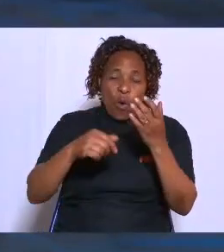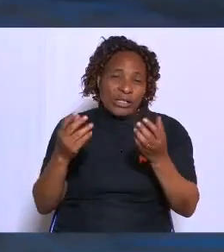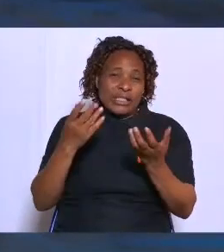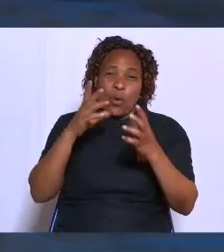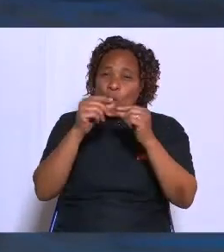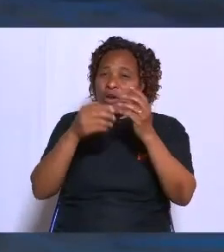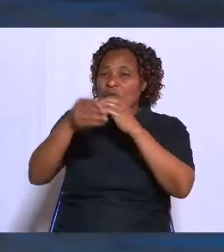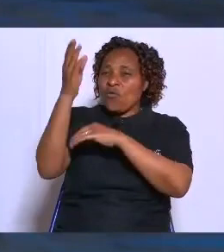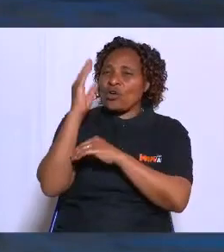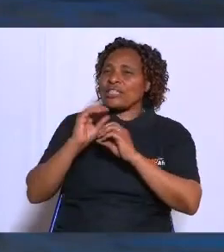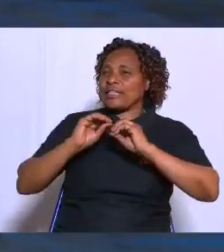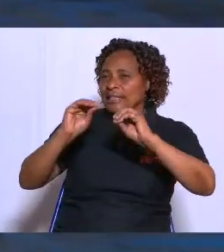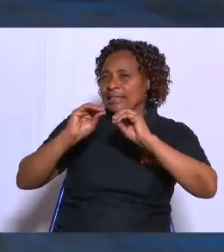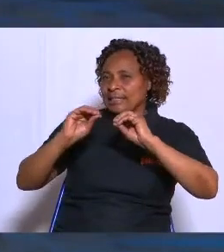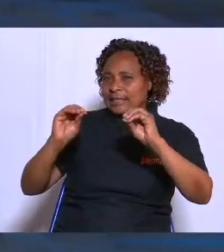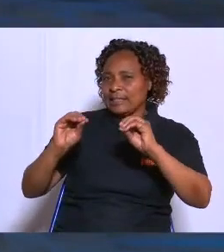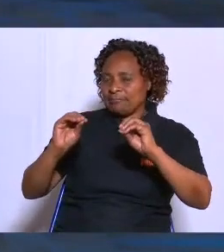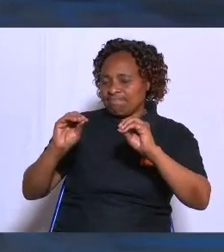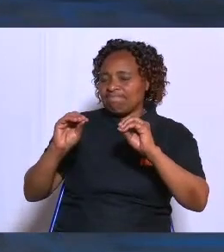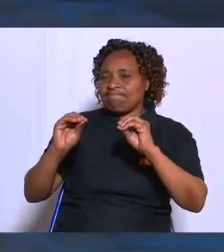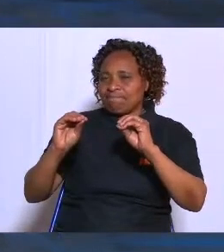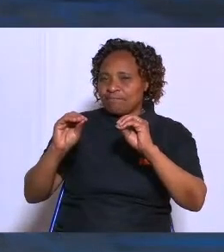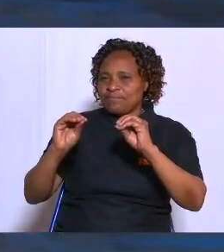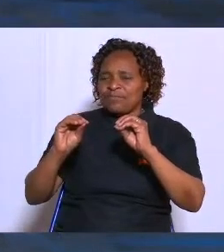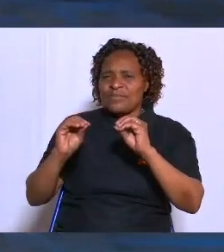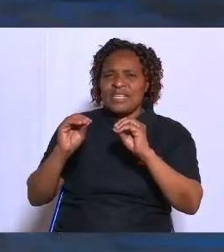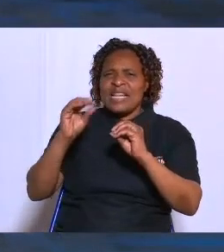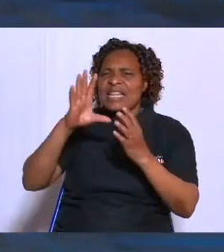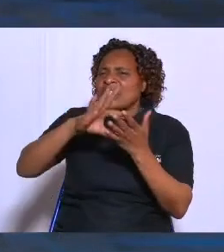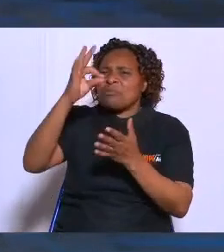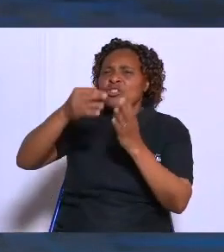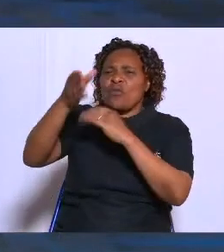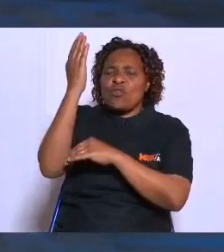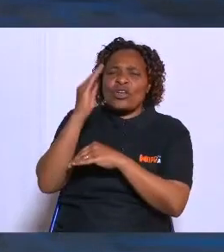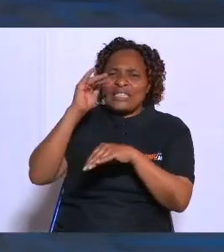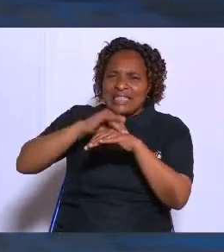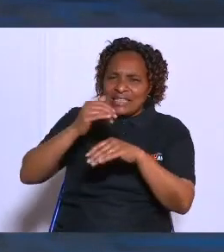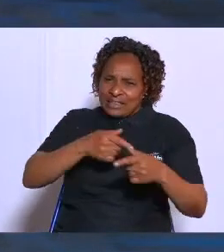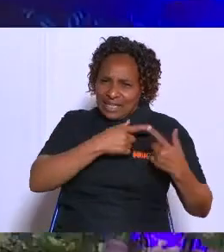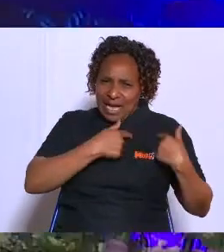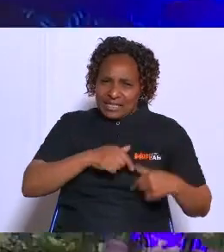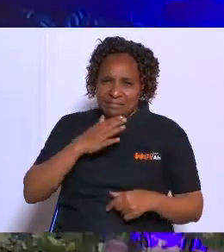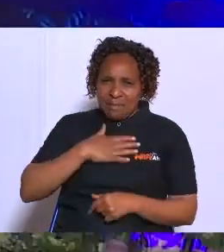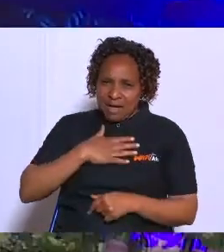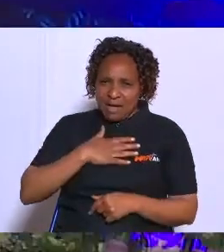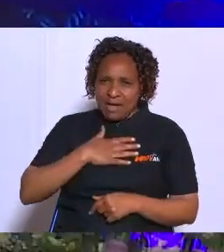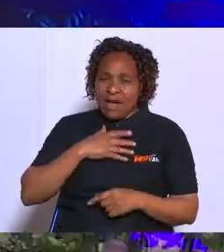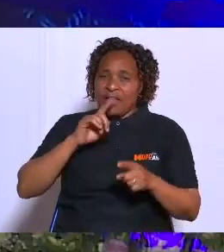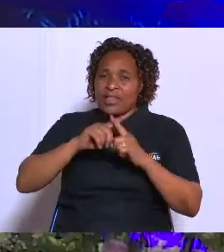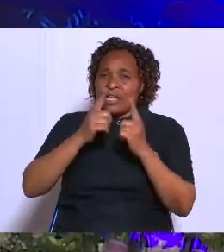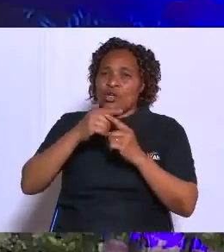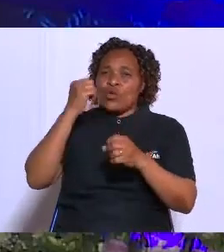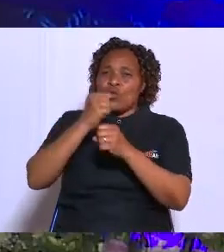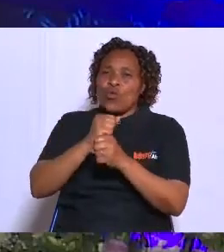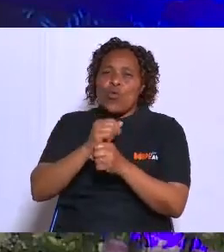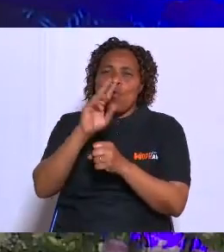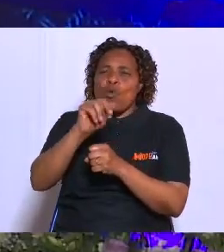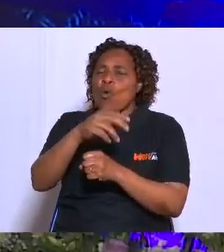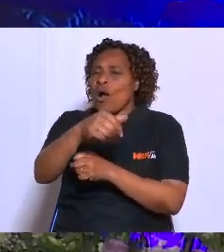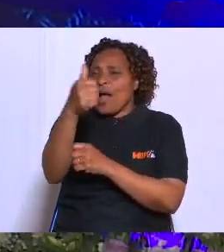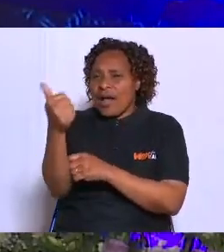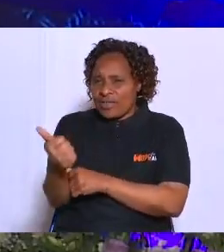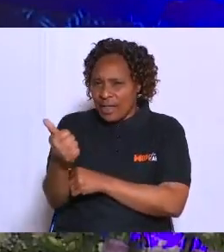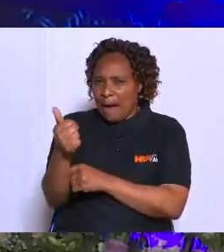word of God teaches the spirit of God touches our hearts and we can do no other